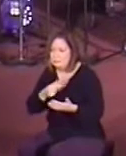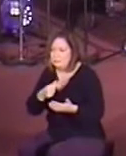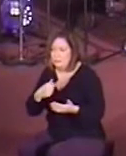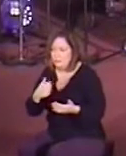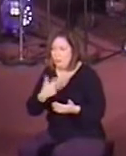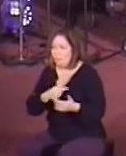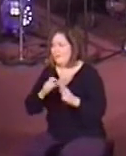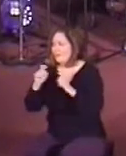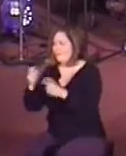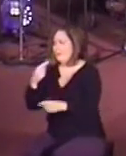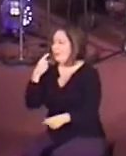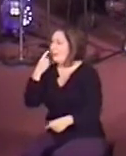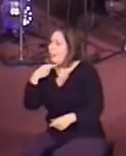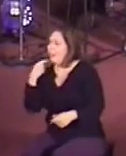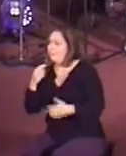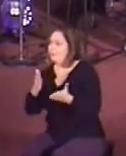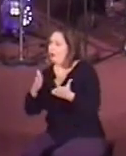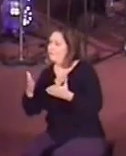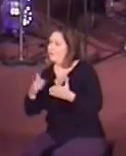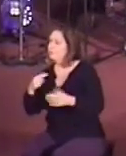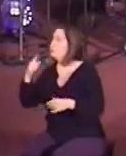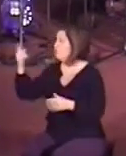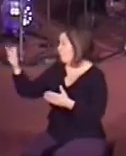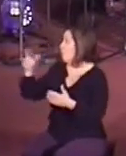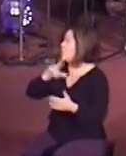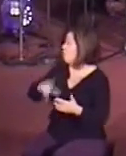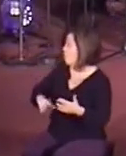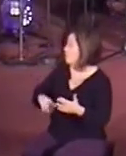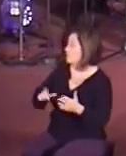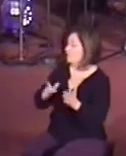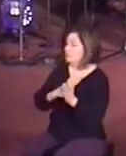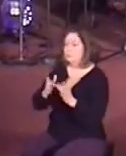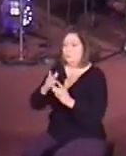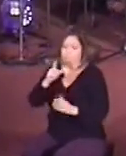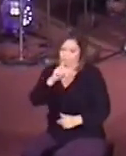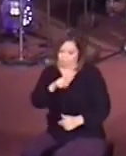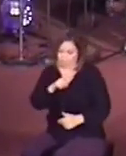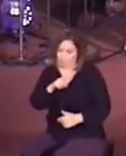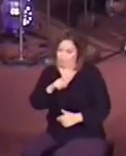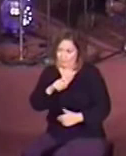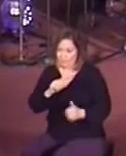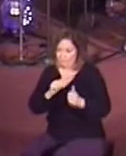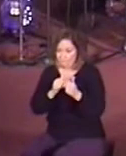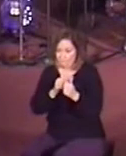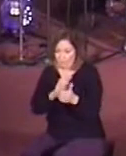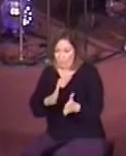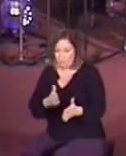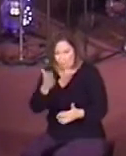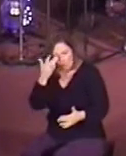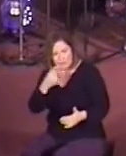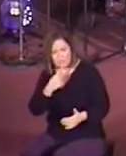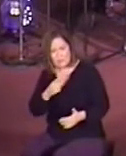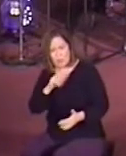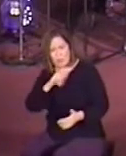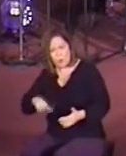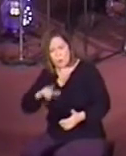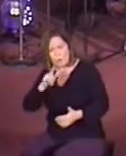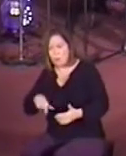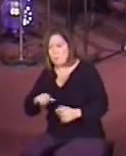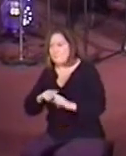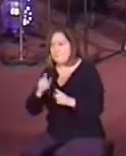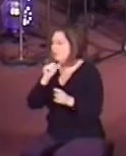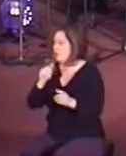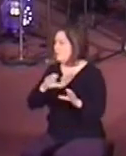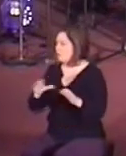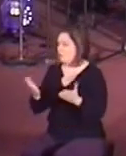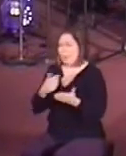service. We can say, you are Lord, and Jesus asks his followers this question. Why do you say, Lord, Lord, but do not do